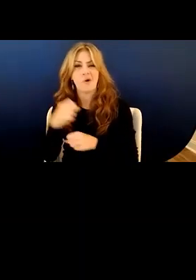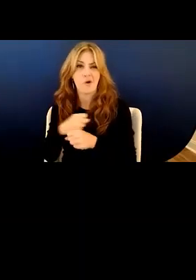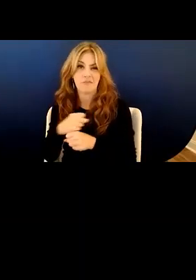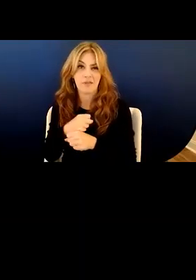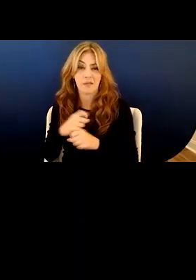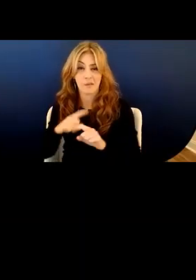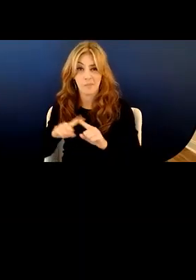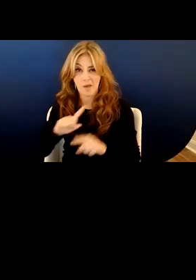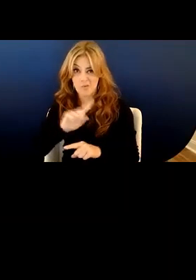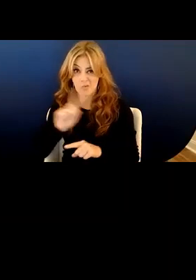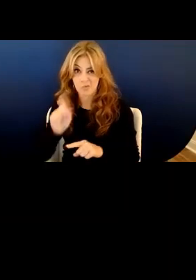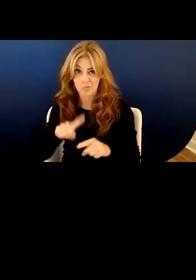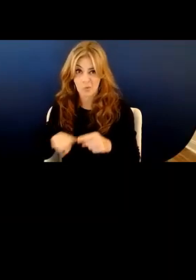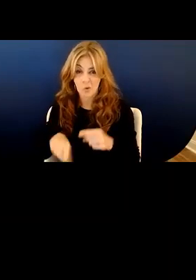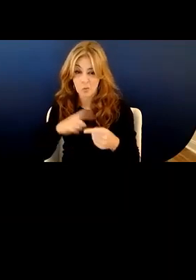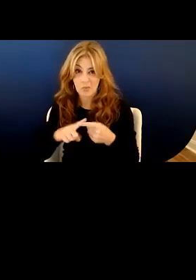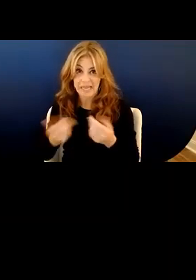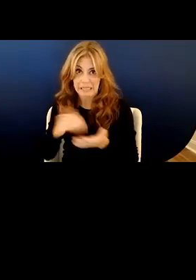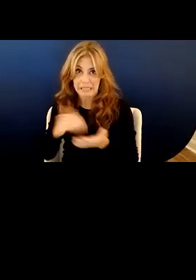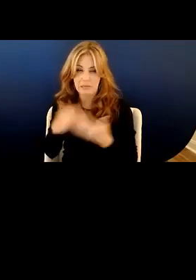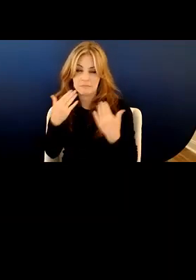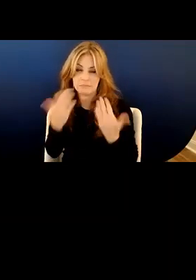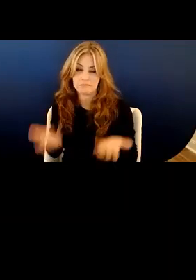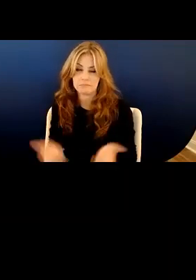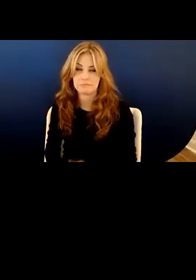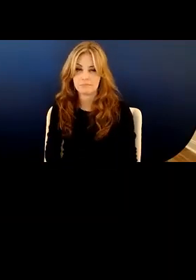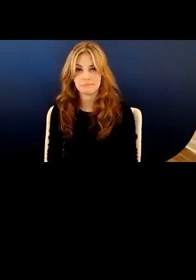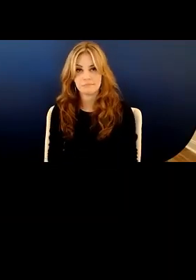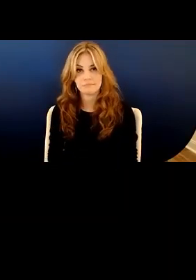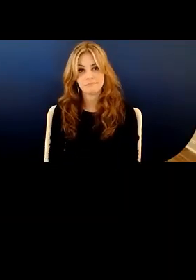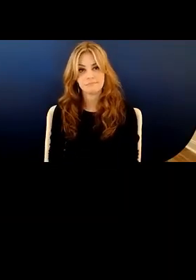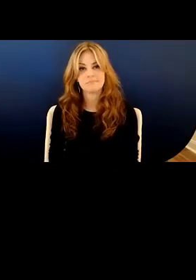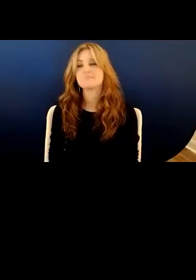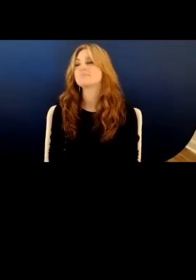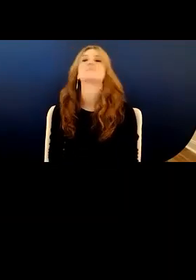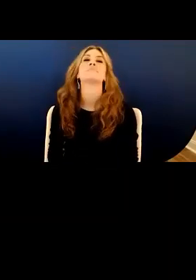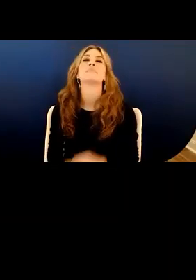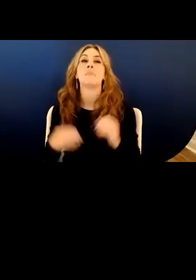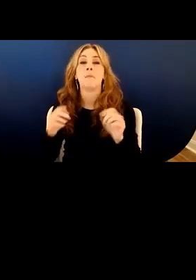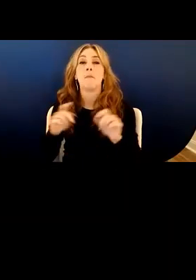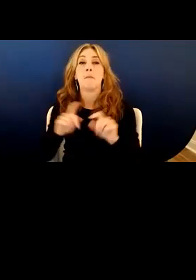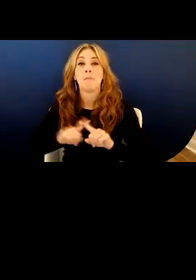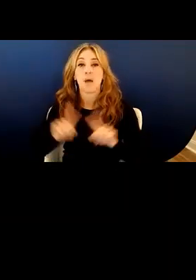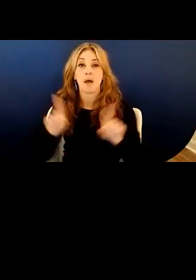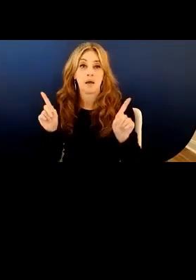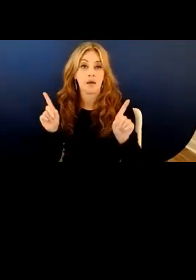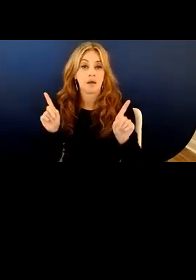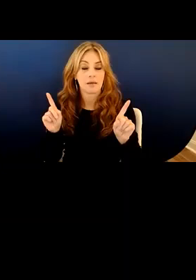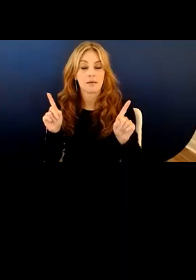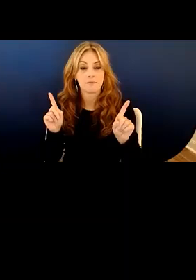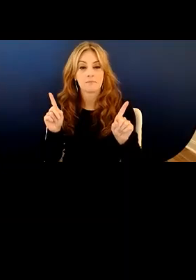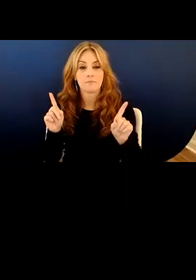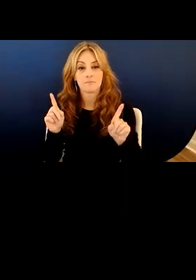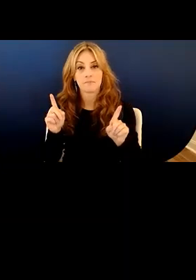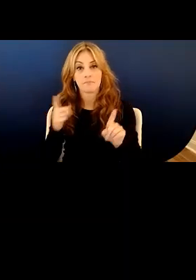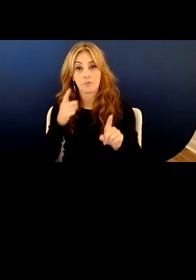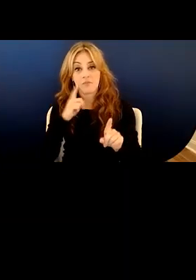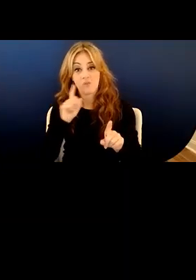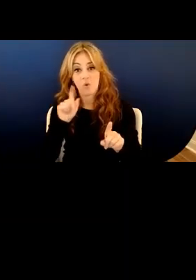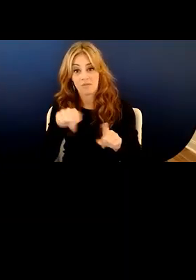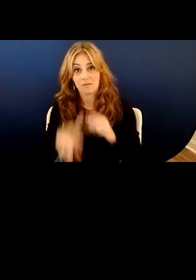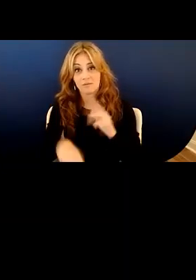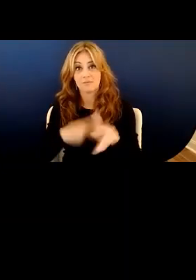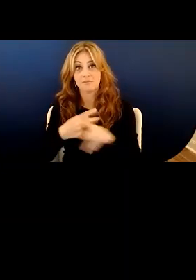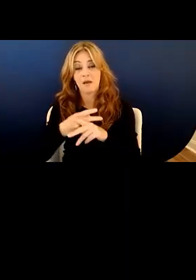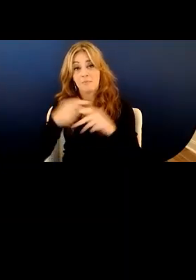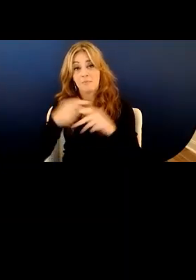that happens again. But anyway, during the period of time that the interactive presentations